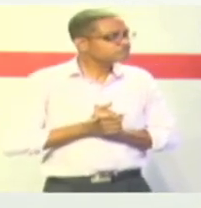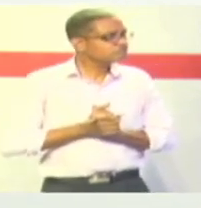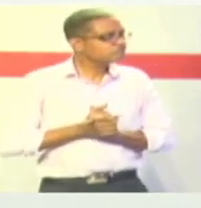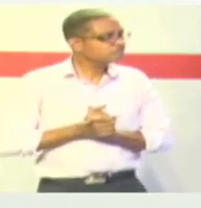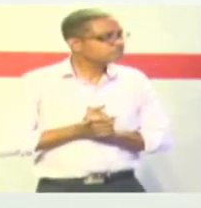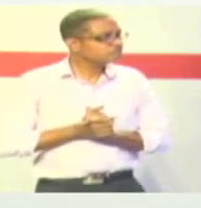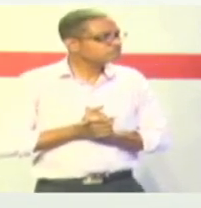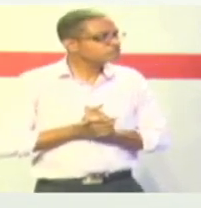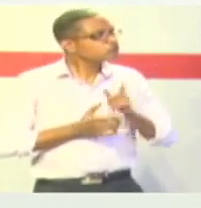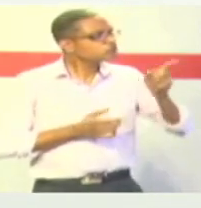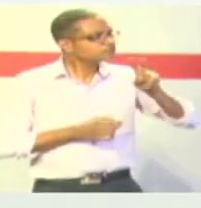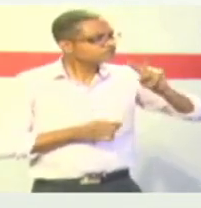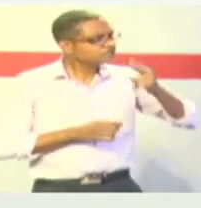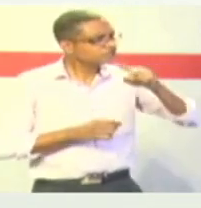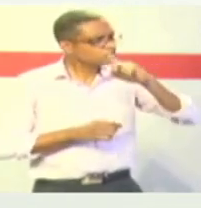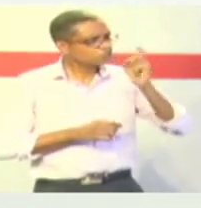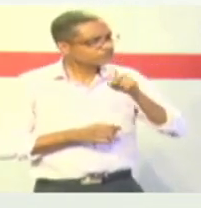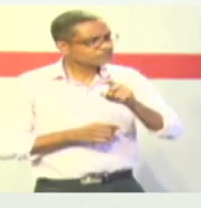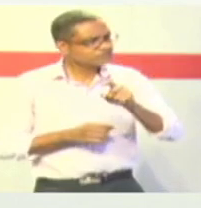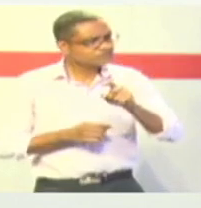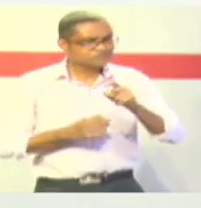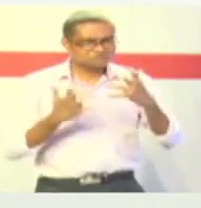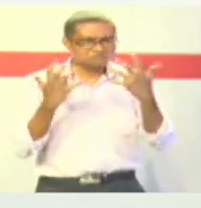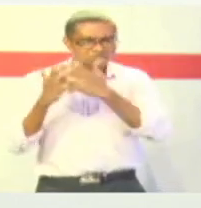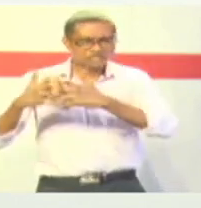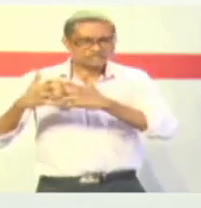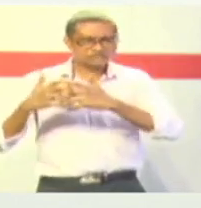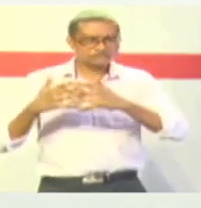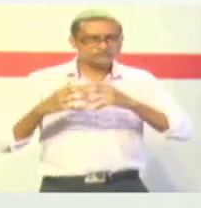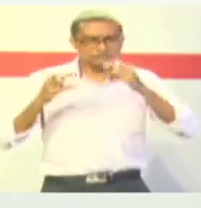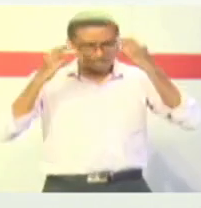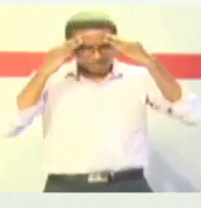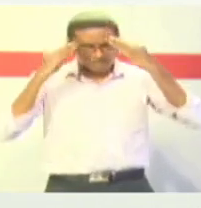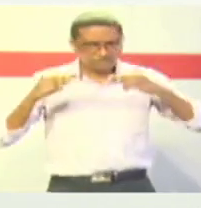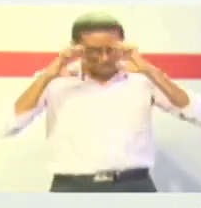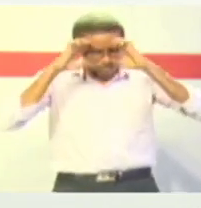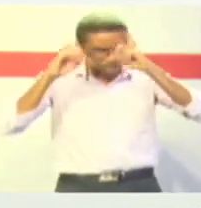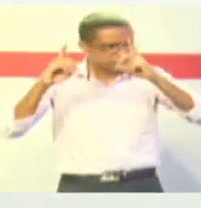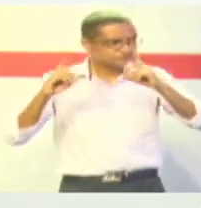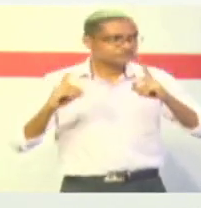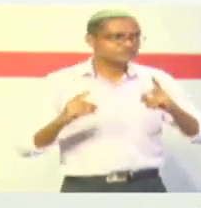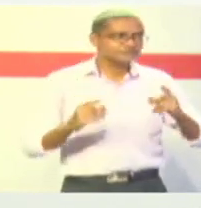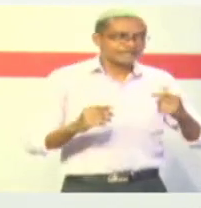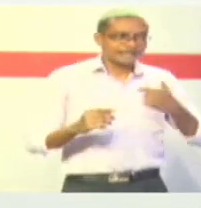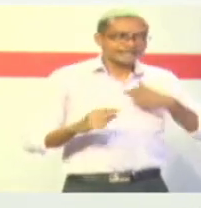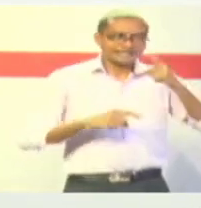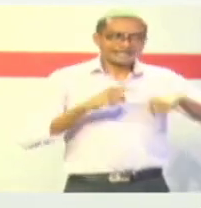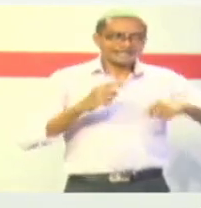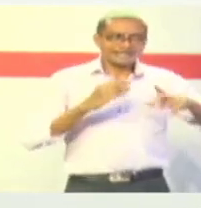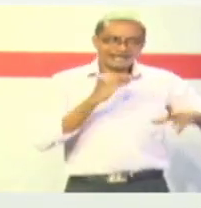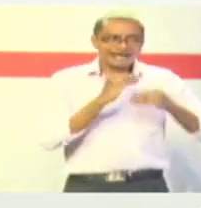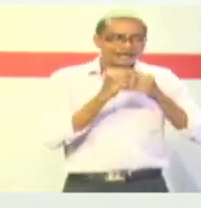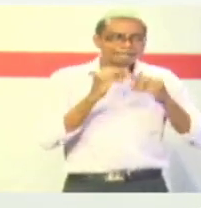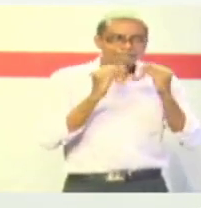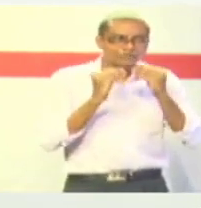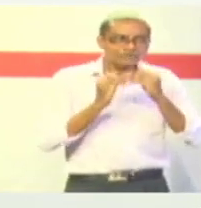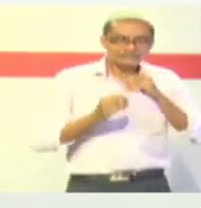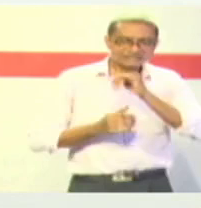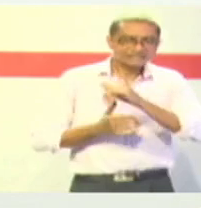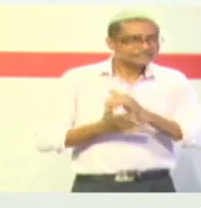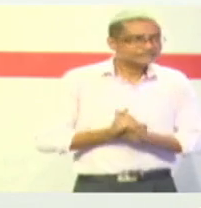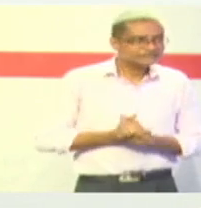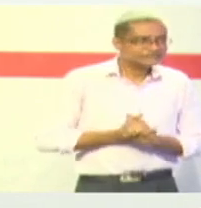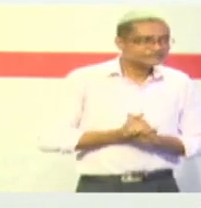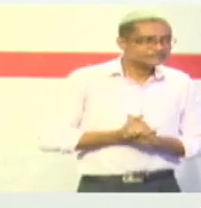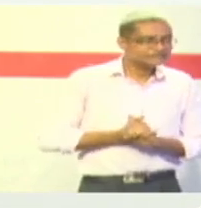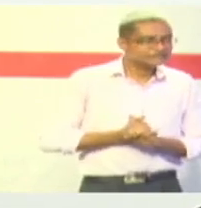level. Your second question is really related to the Ministry of Education to the most part. There's not much more that we can add from a health